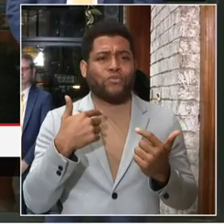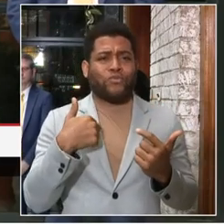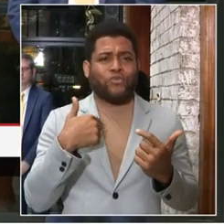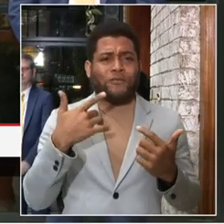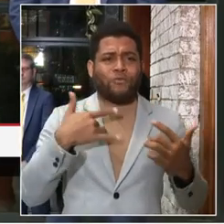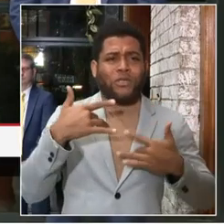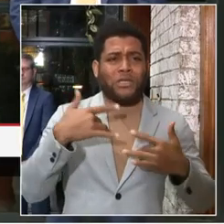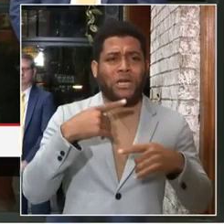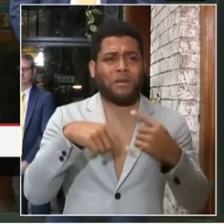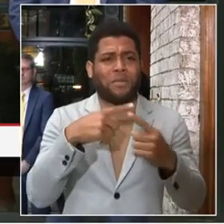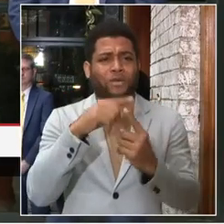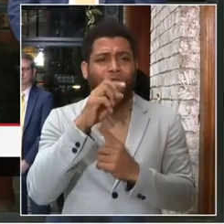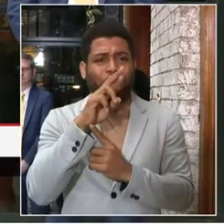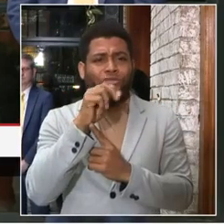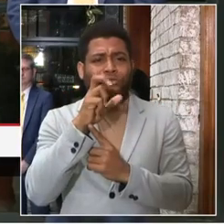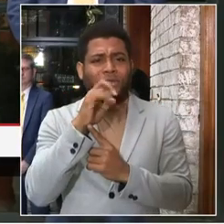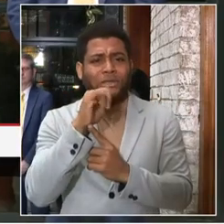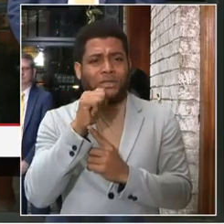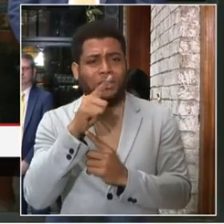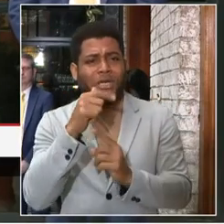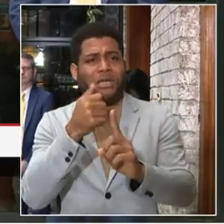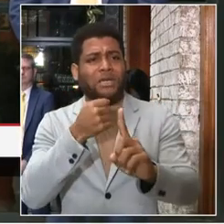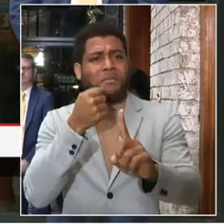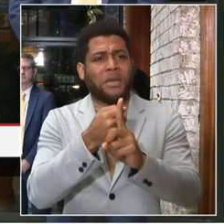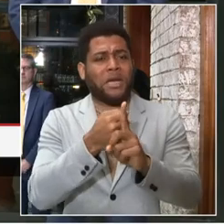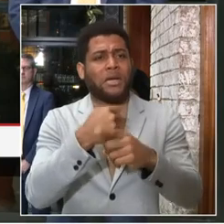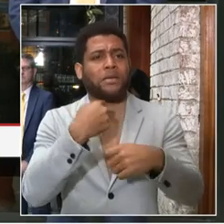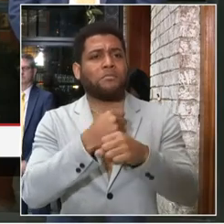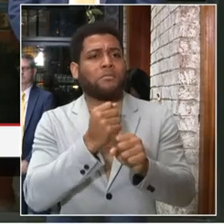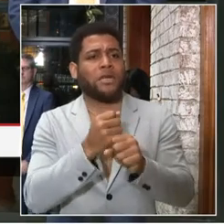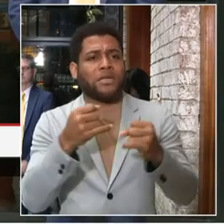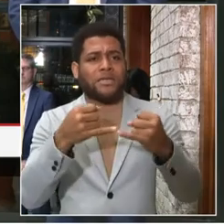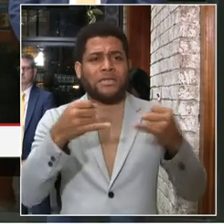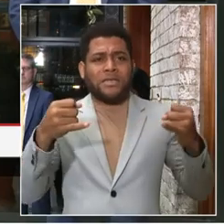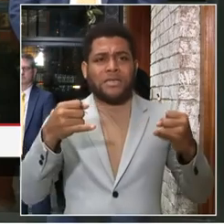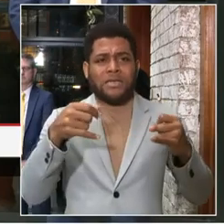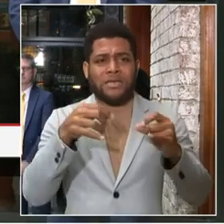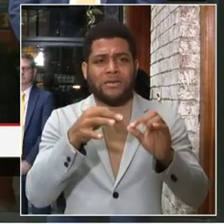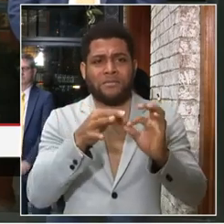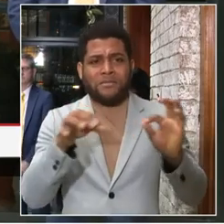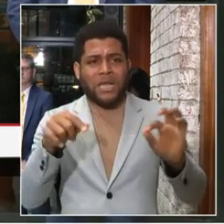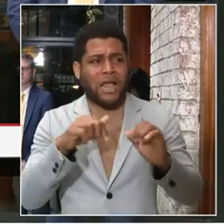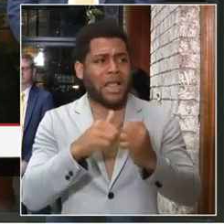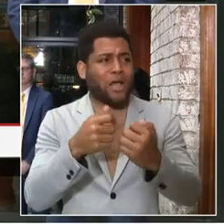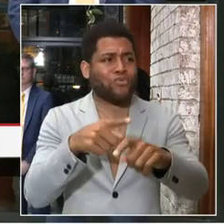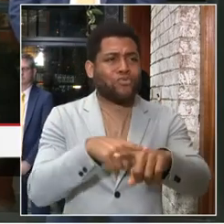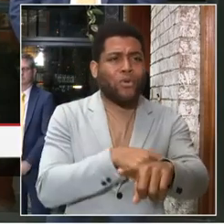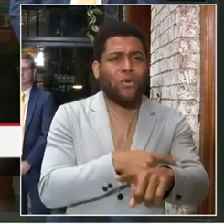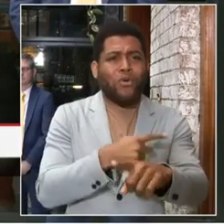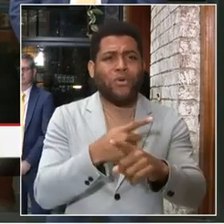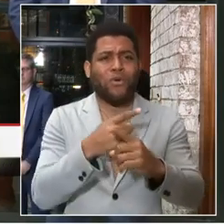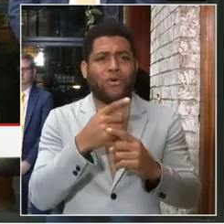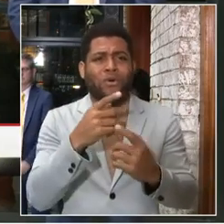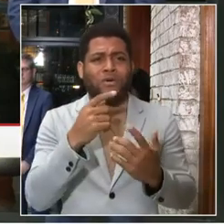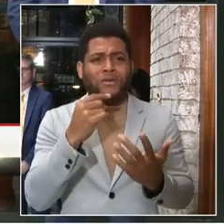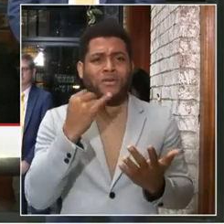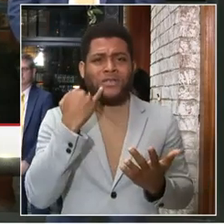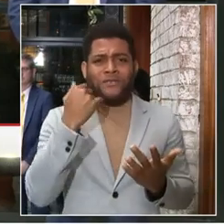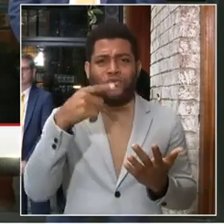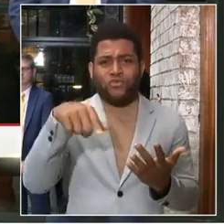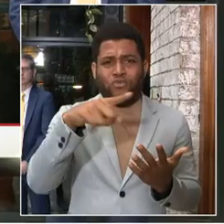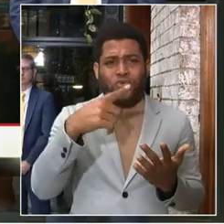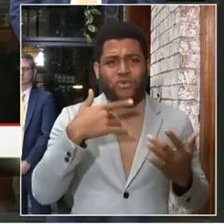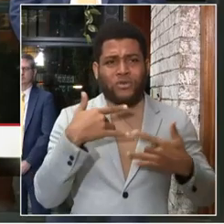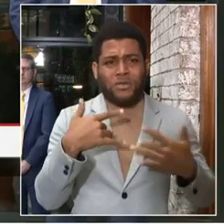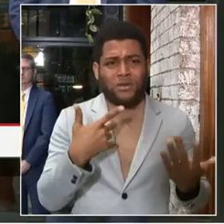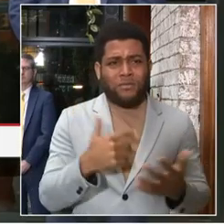length of sentences or creating new crimes would have. And I'm wondering if you're concerned about that and what your response is. I